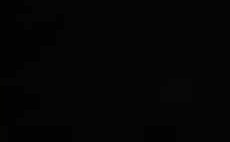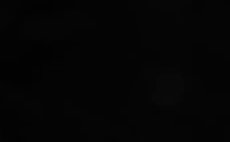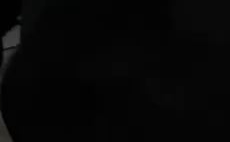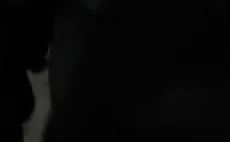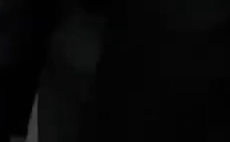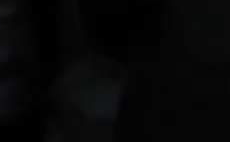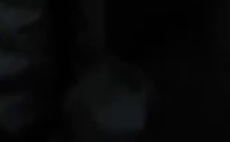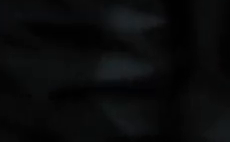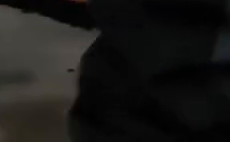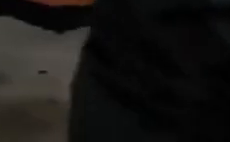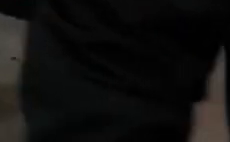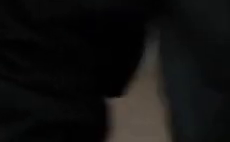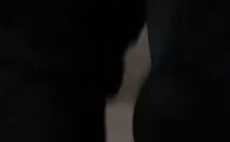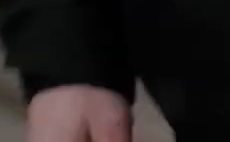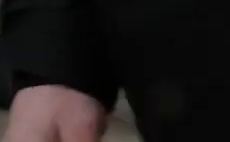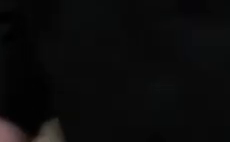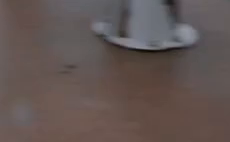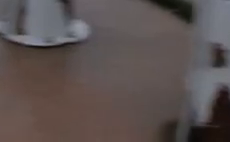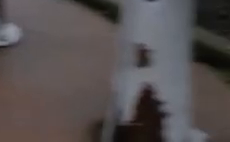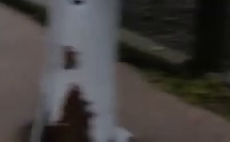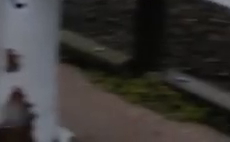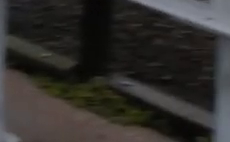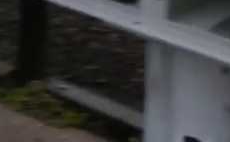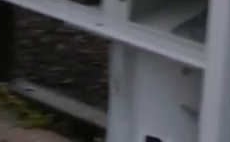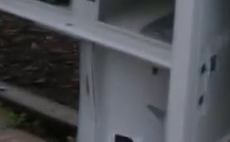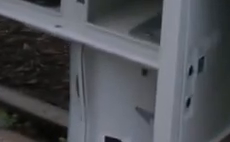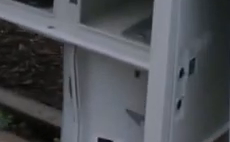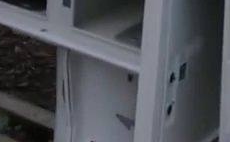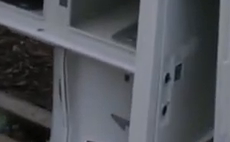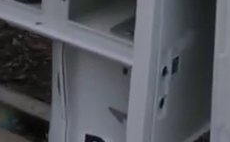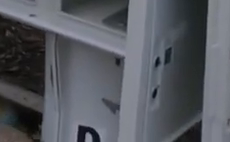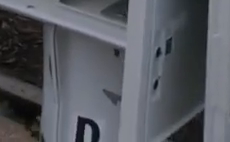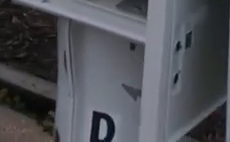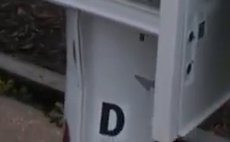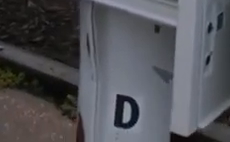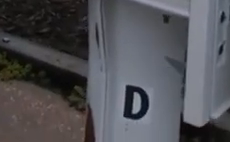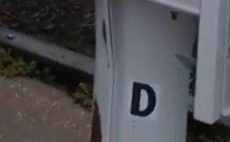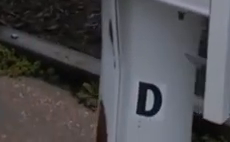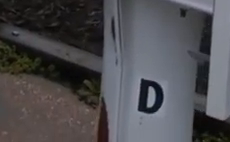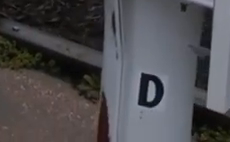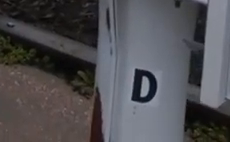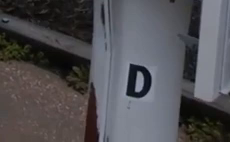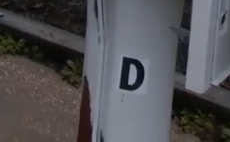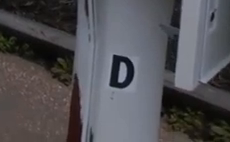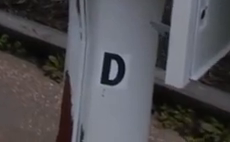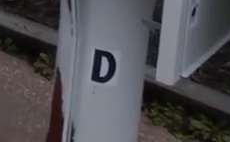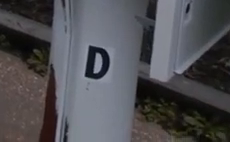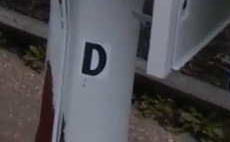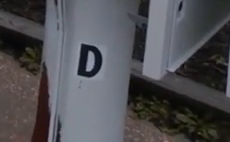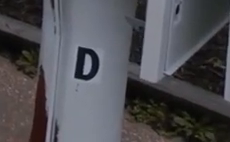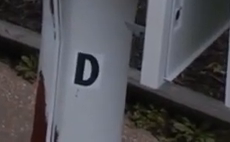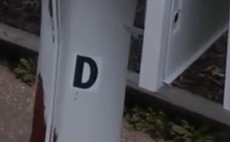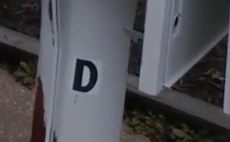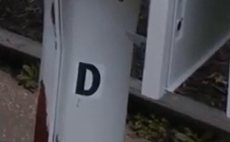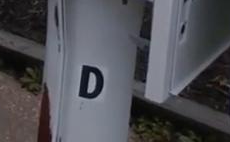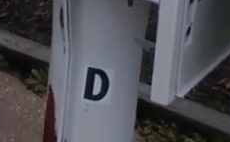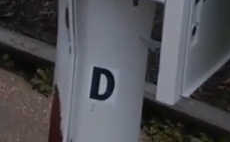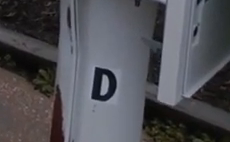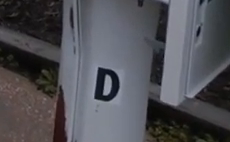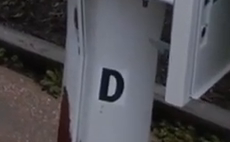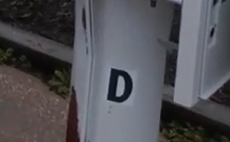Jason. Have a good day, bud. Be careful. You know, you can't get in the box or anything, so I'll hold his mail for him, and they'll come out, and I'll give him his